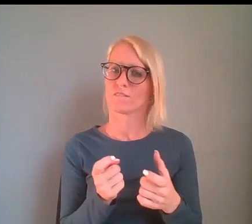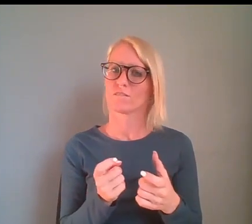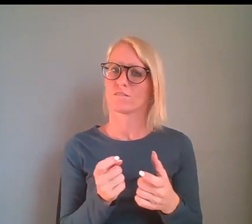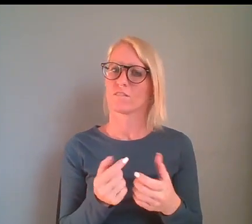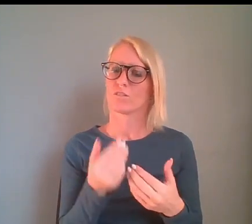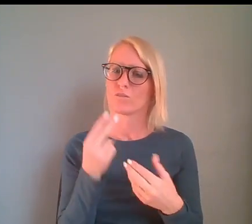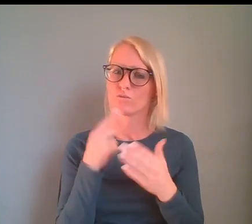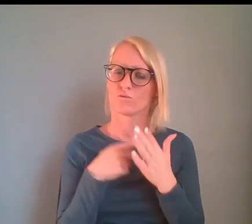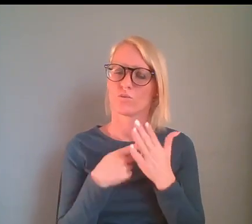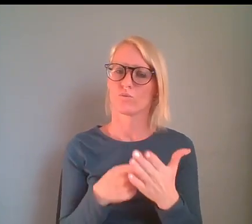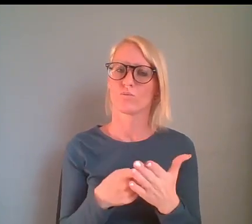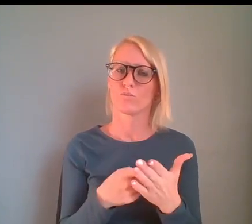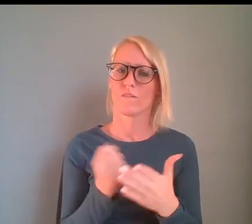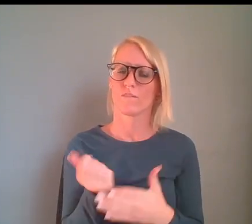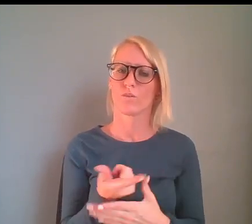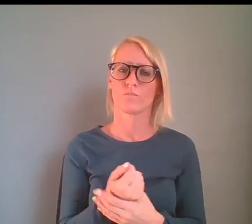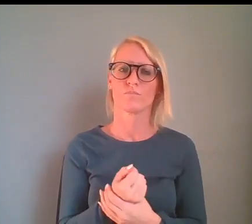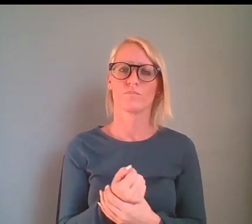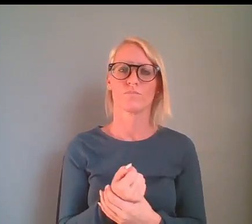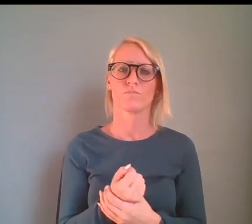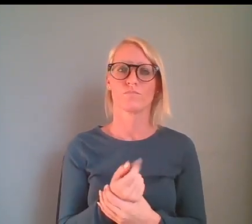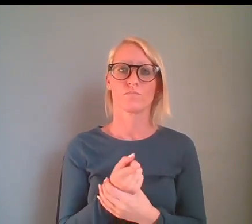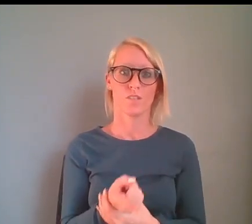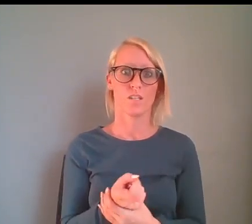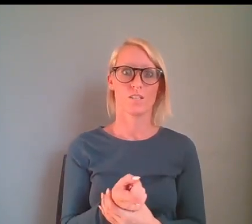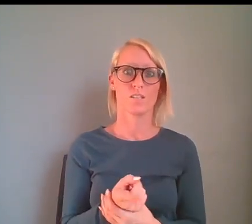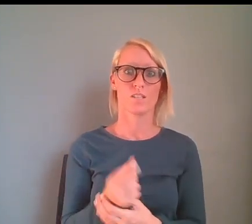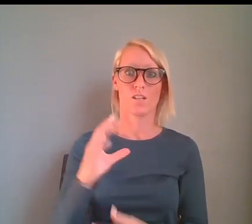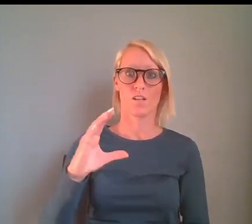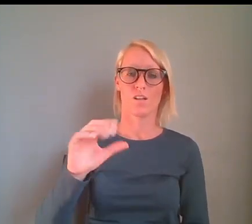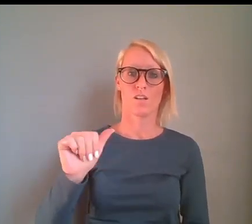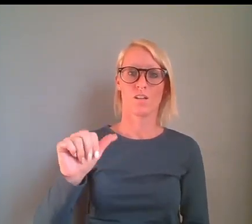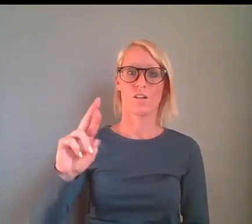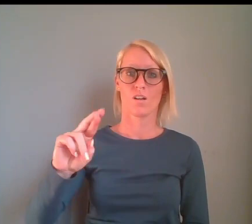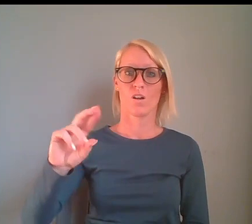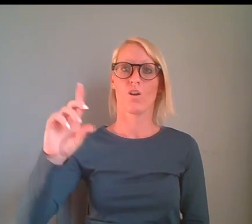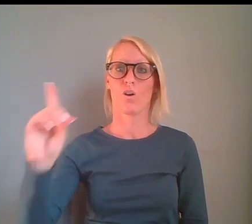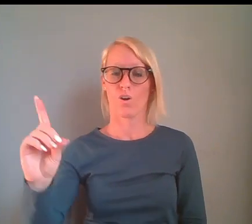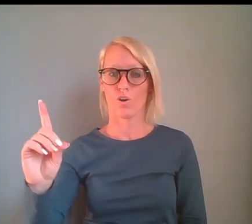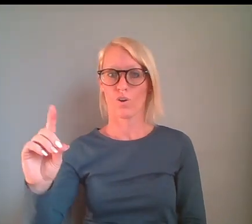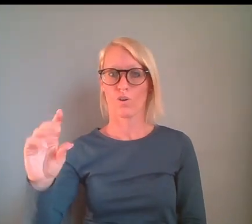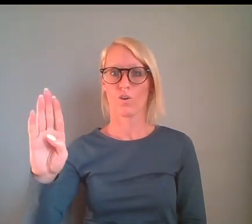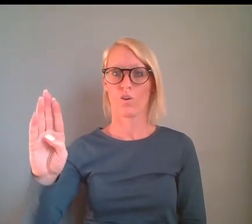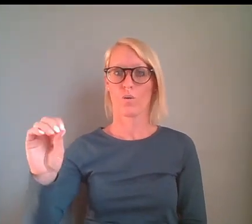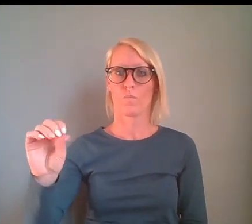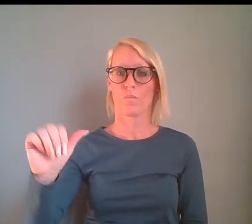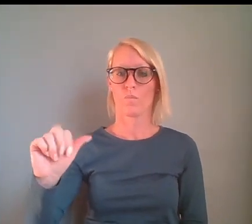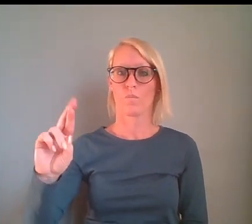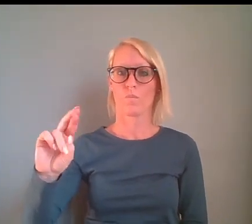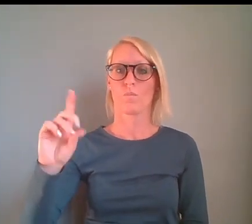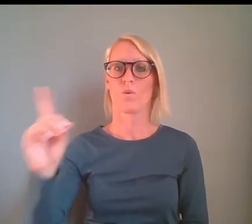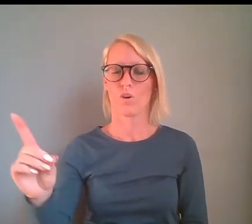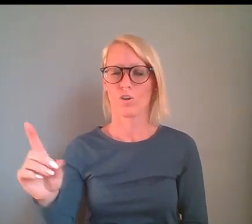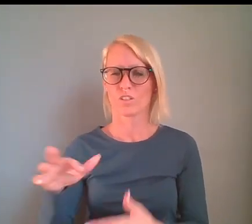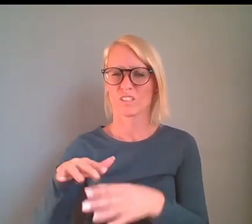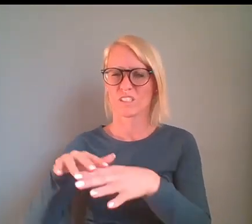these. This is on cardboard. I love drawing on cardboard, and you can see the texture of the cardboard coming through